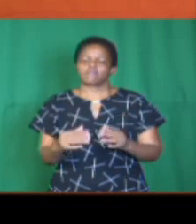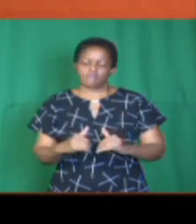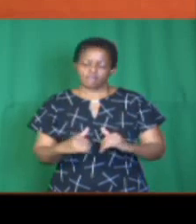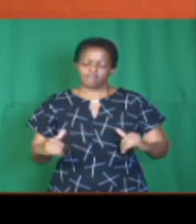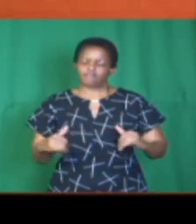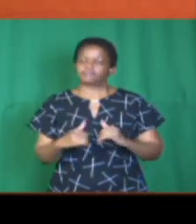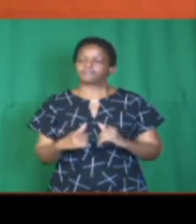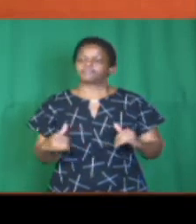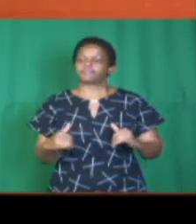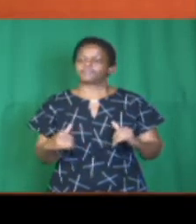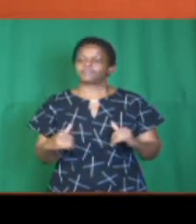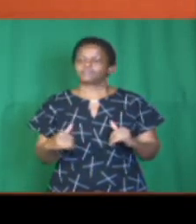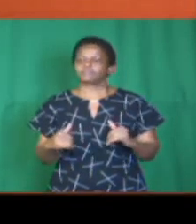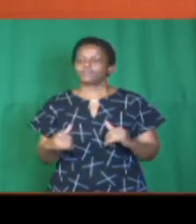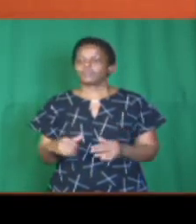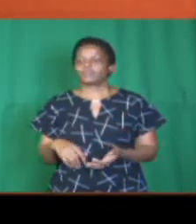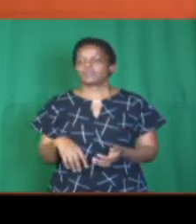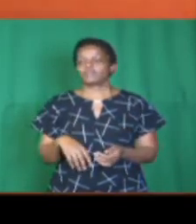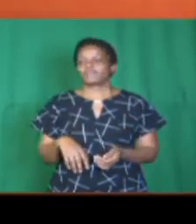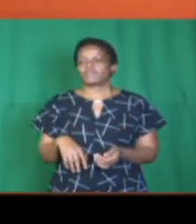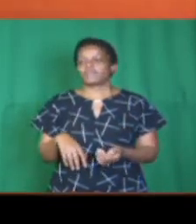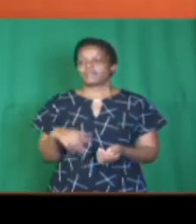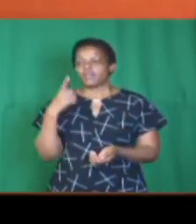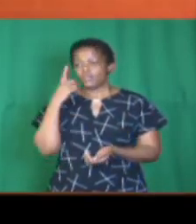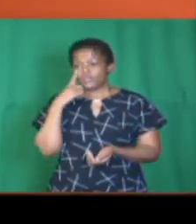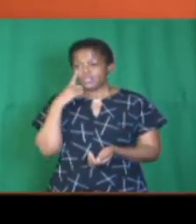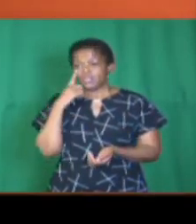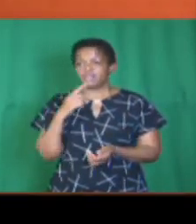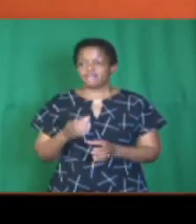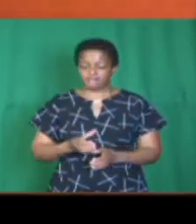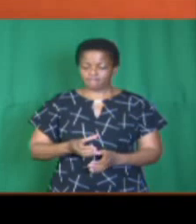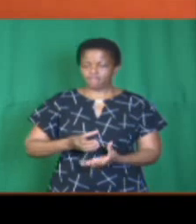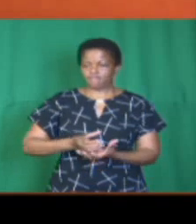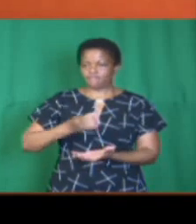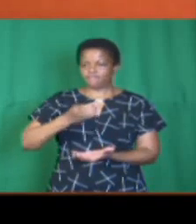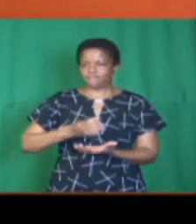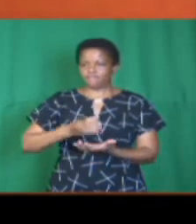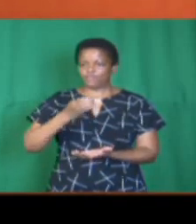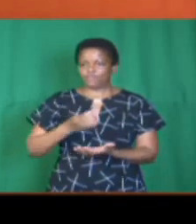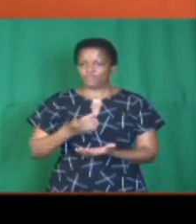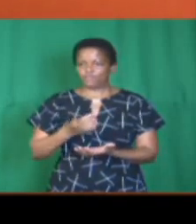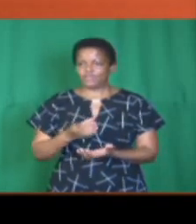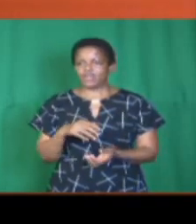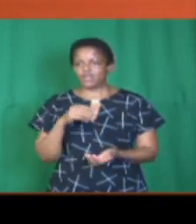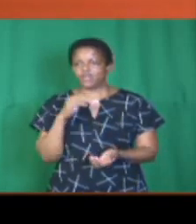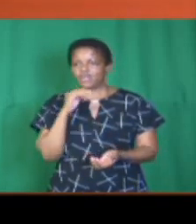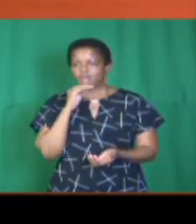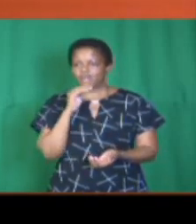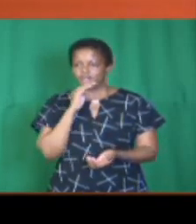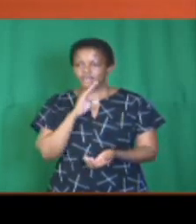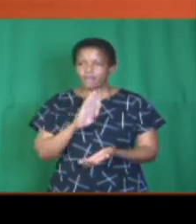method. So that one is a conical flask. I hope you can see it. It's a conical flask. Then we have a